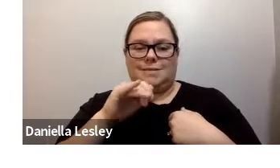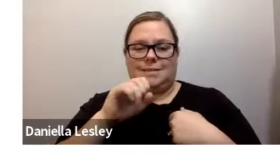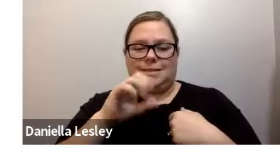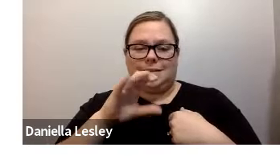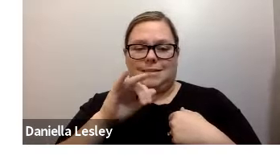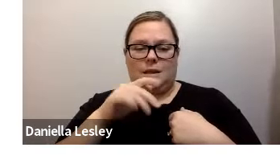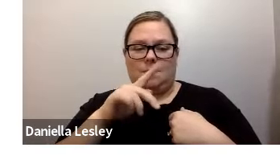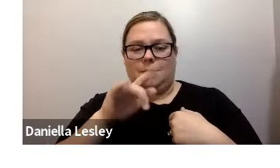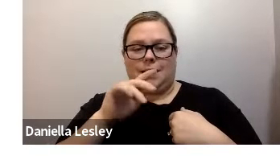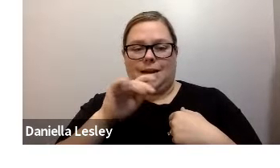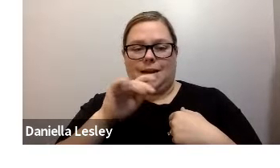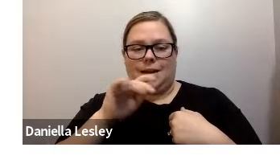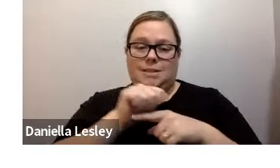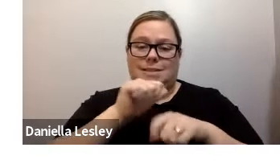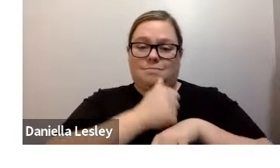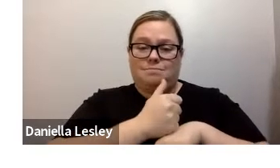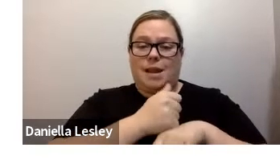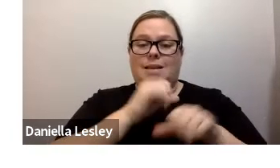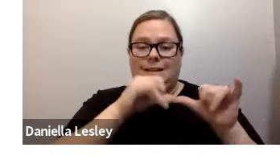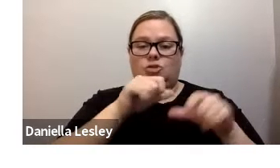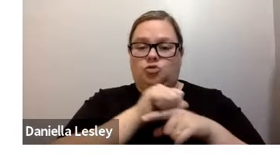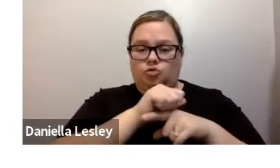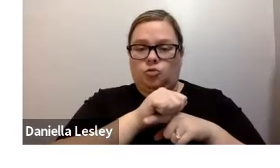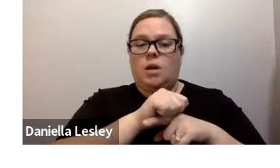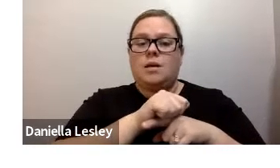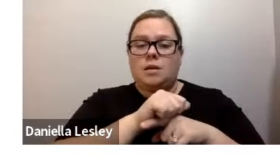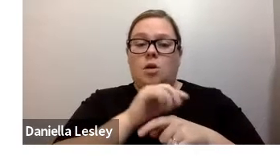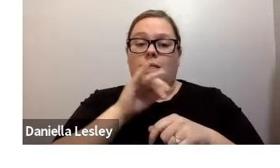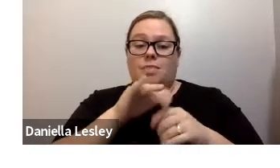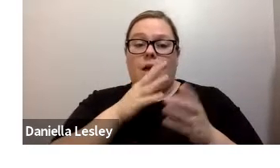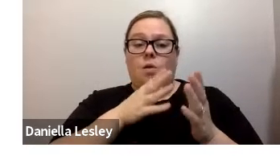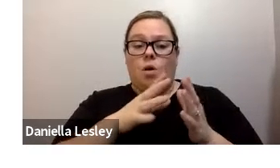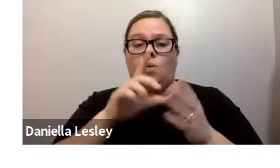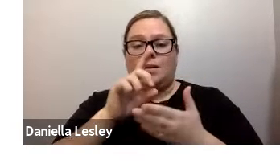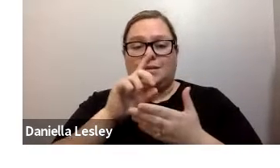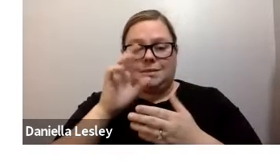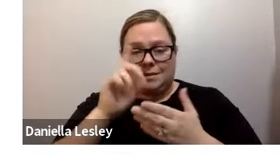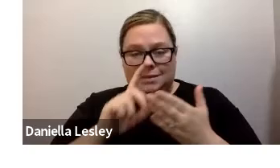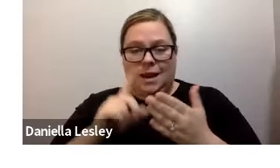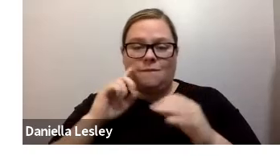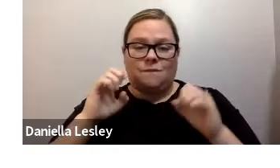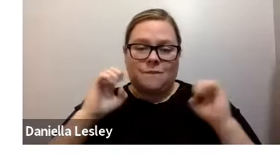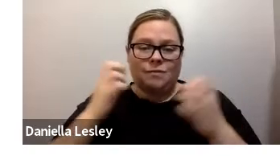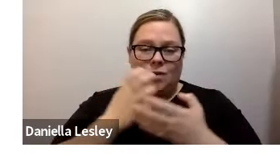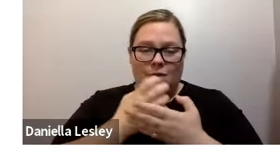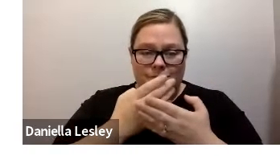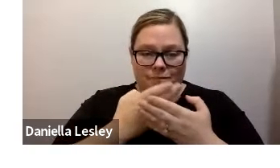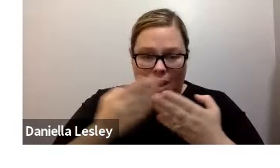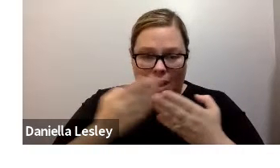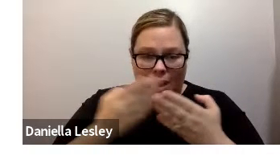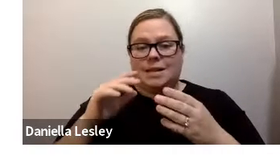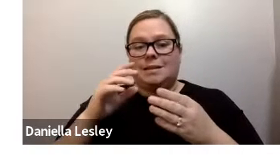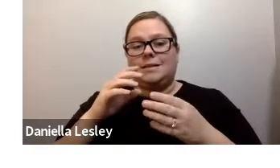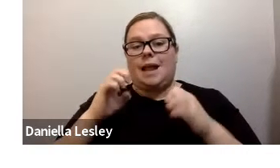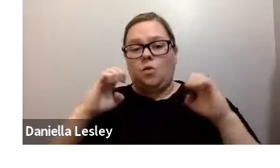training. And in that context, we do design of exercise devices and devices related to exercise for